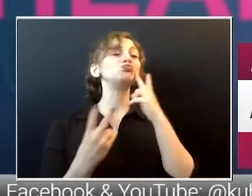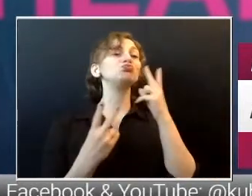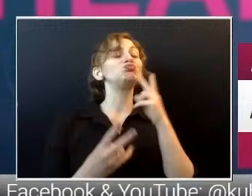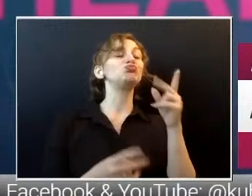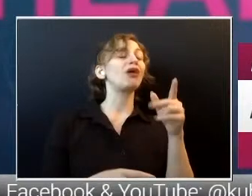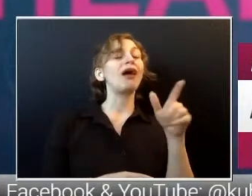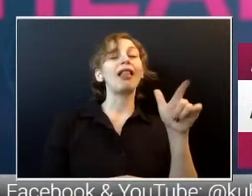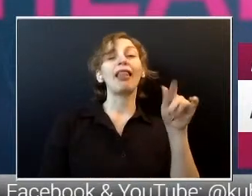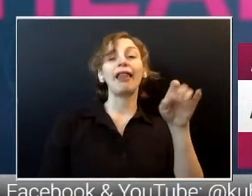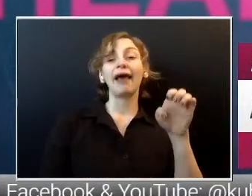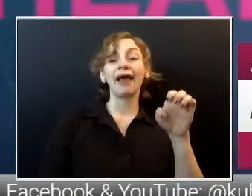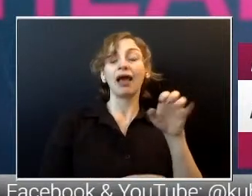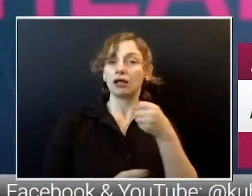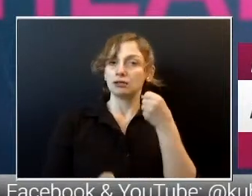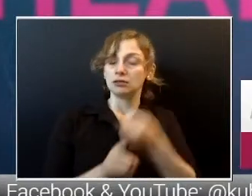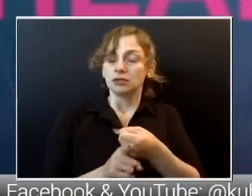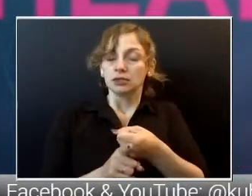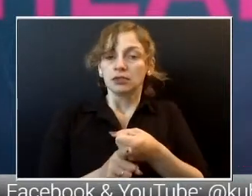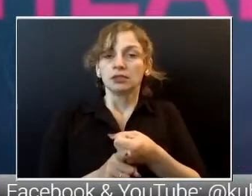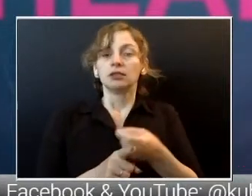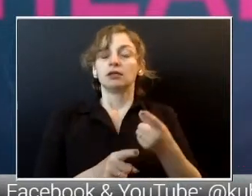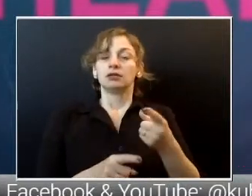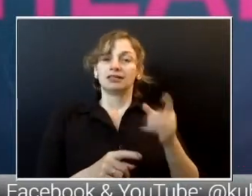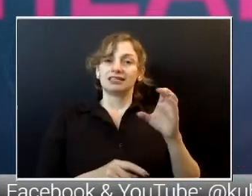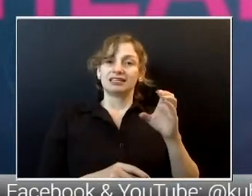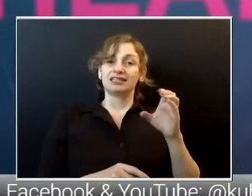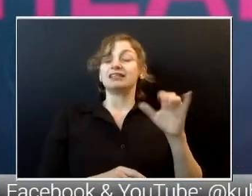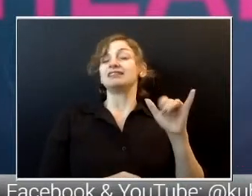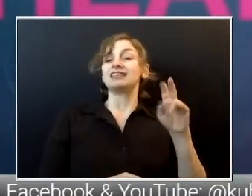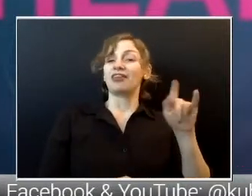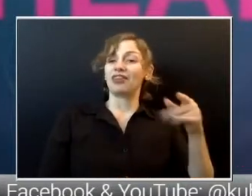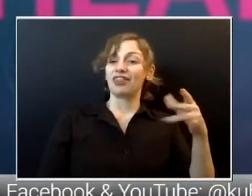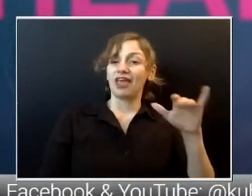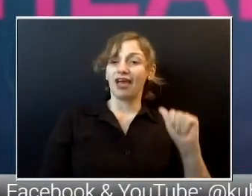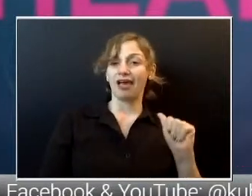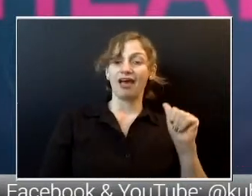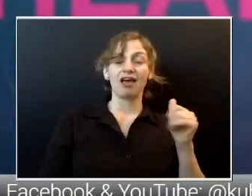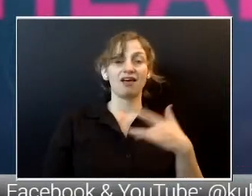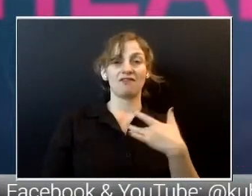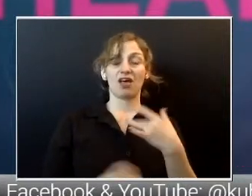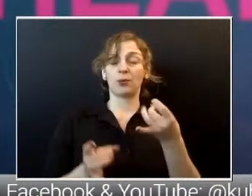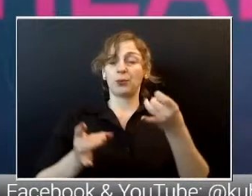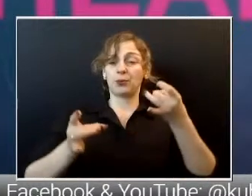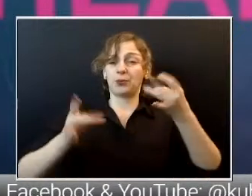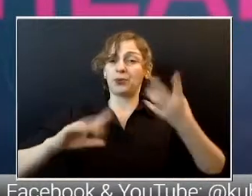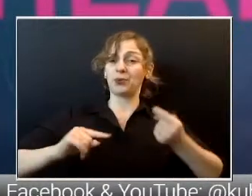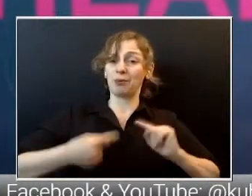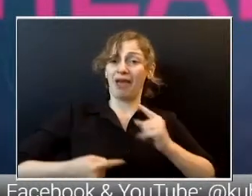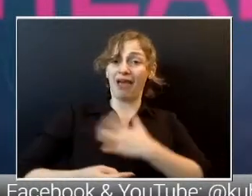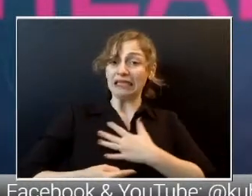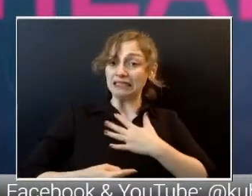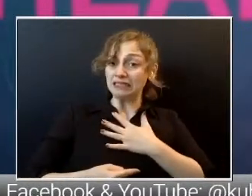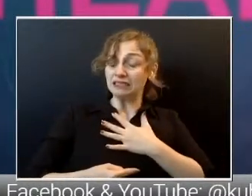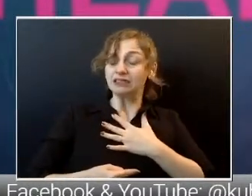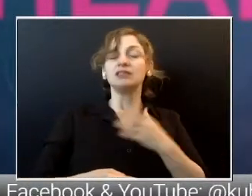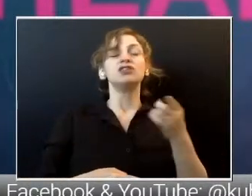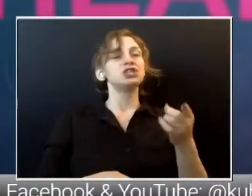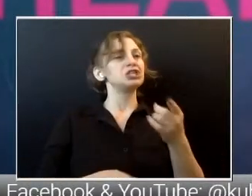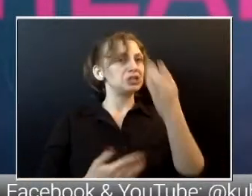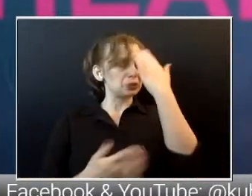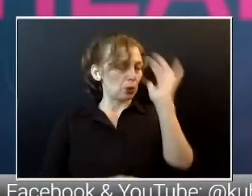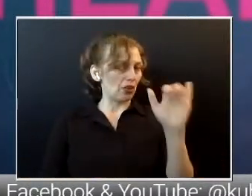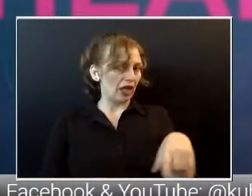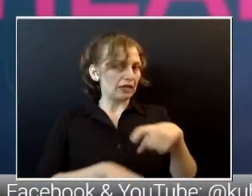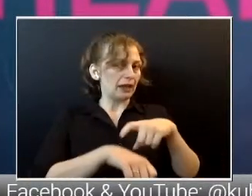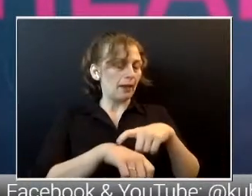an agonizing pain in her chest. She didn't know it at the time, but her aorta had dissected. Your aorta is pretty important. It's the